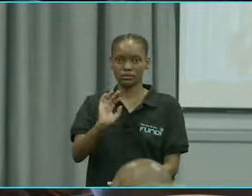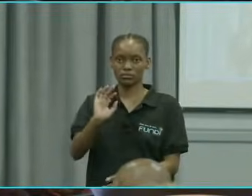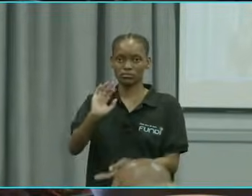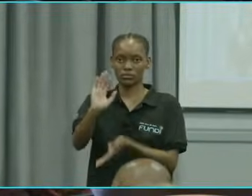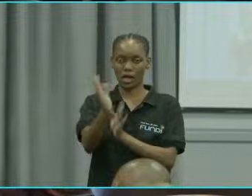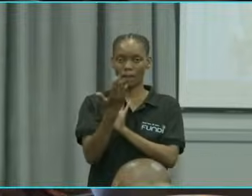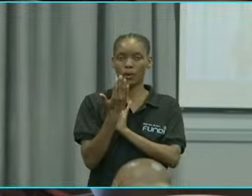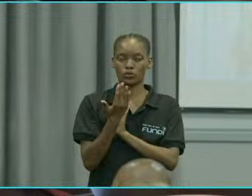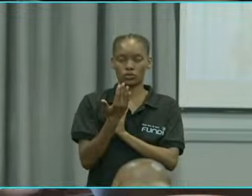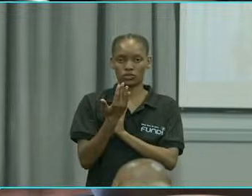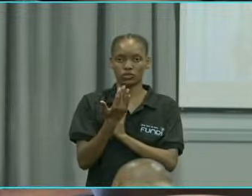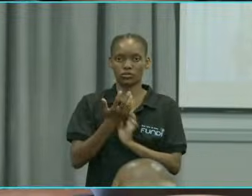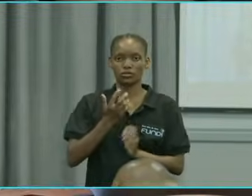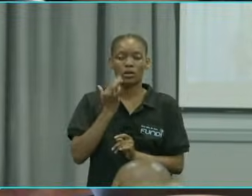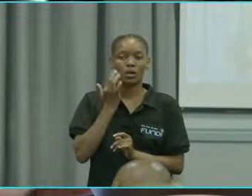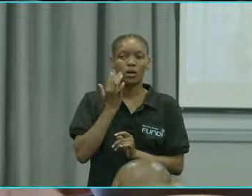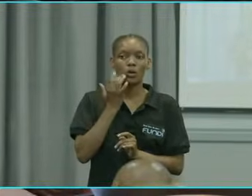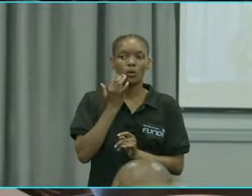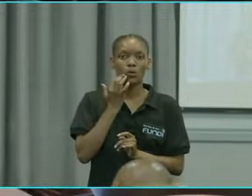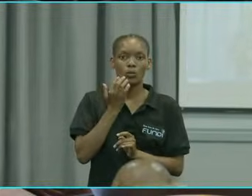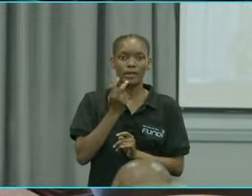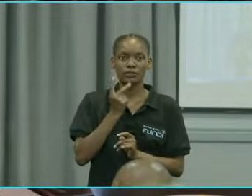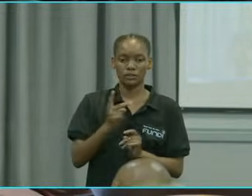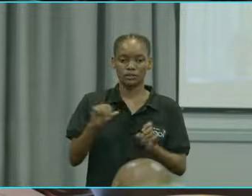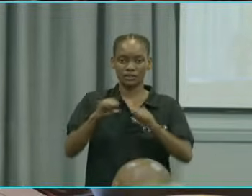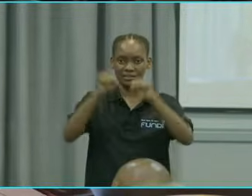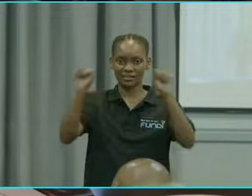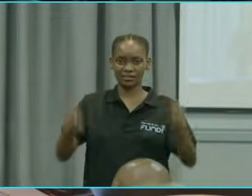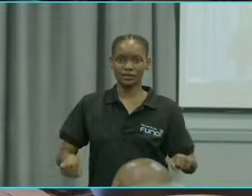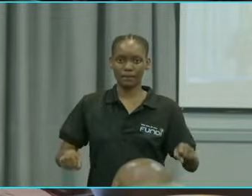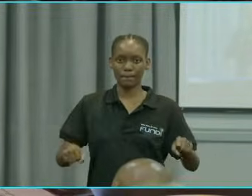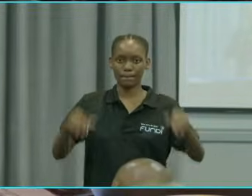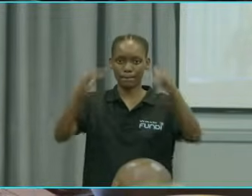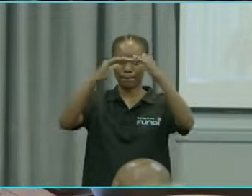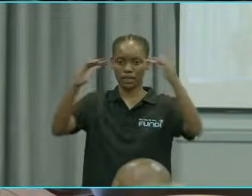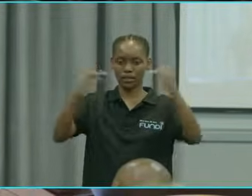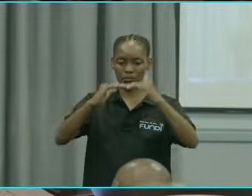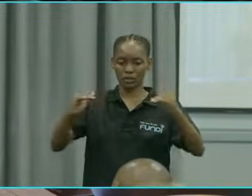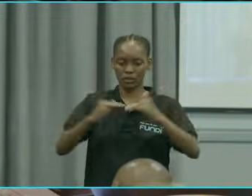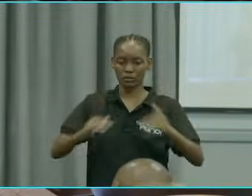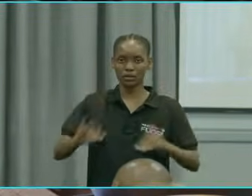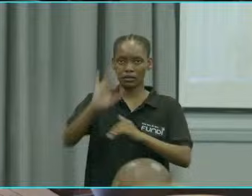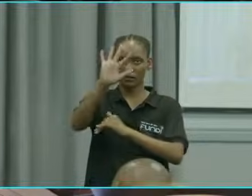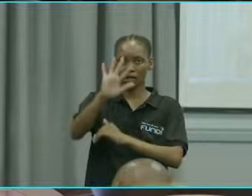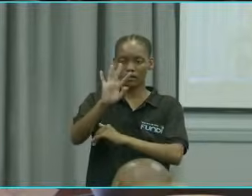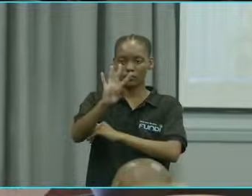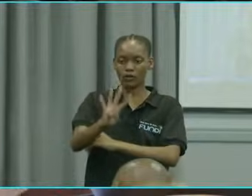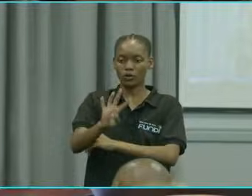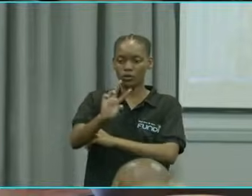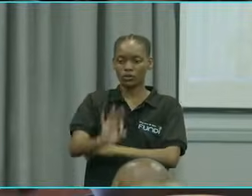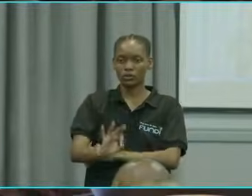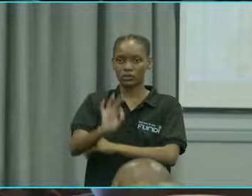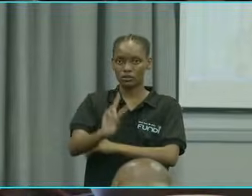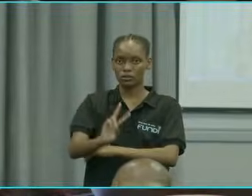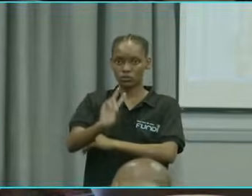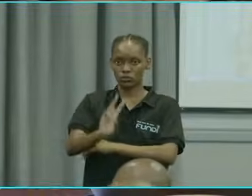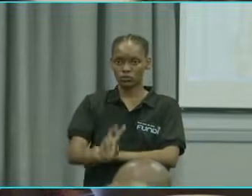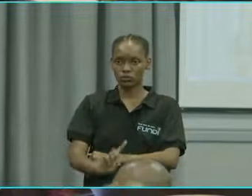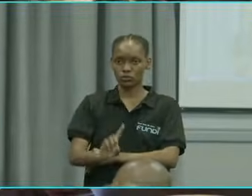when one looks at the quintiling system of the department. Quintile 1, 2, 3, 4,